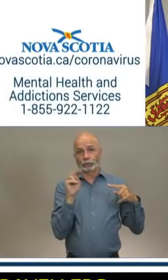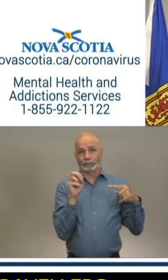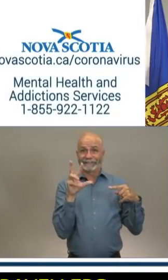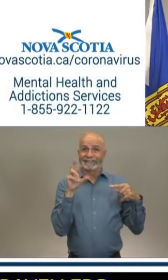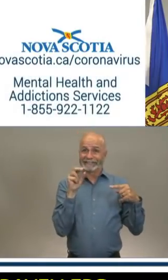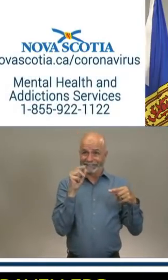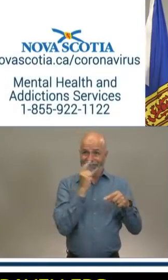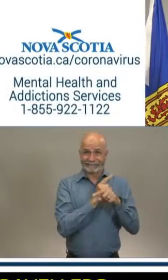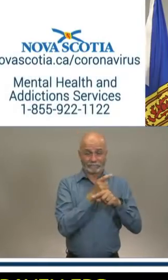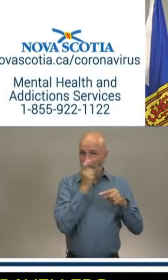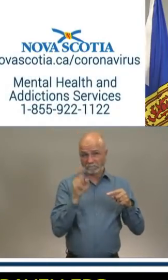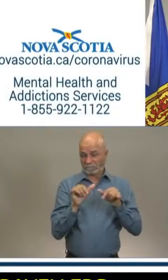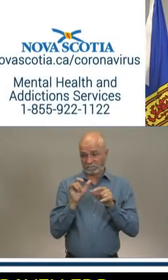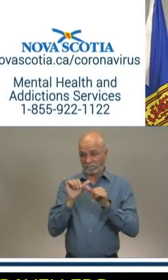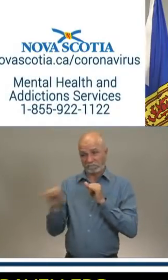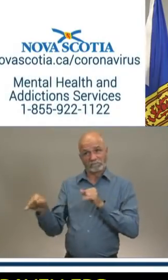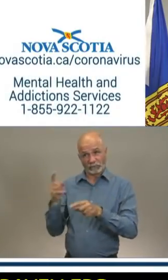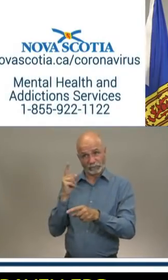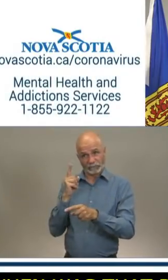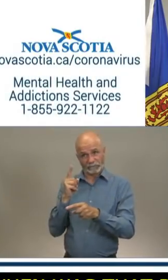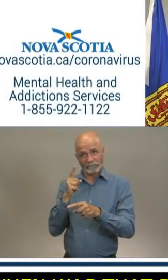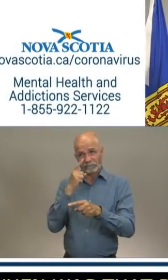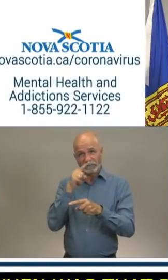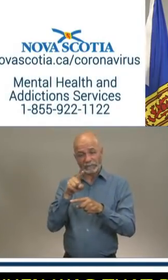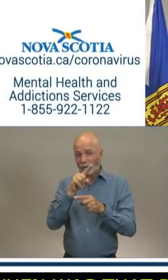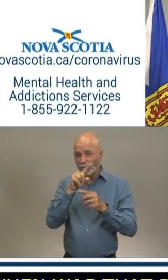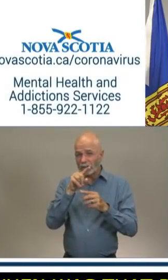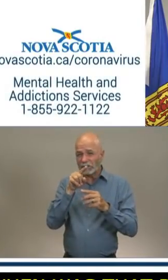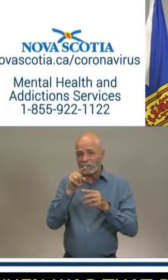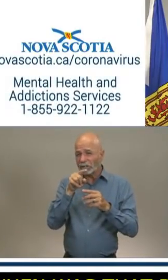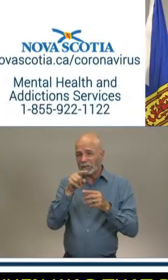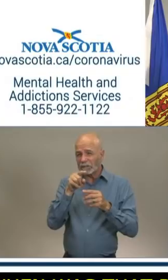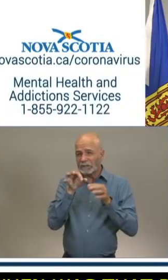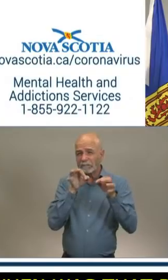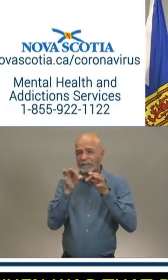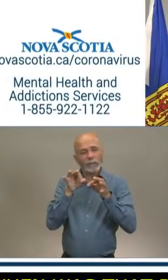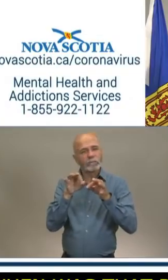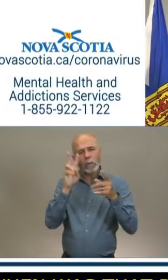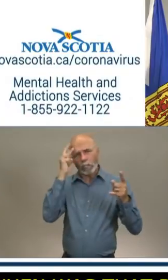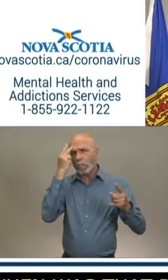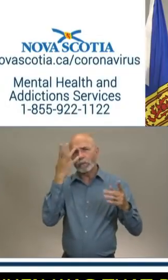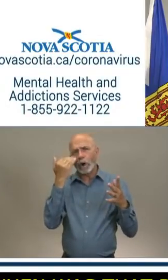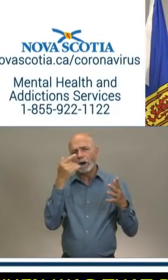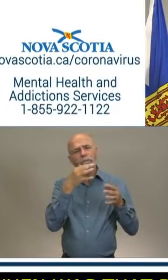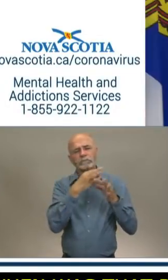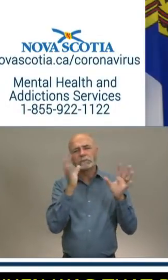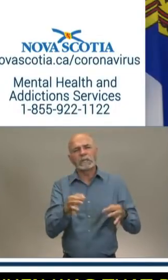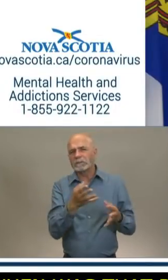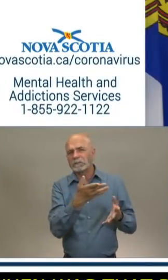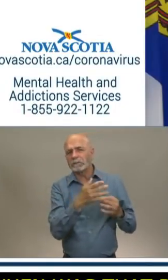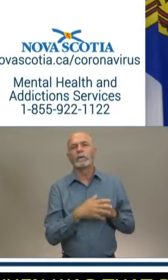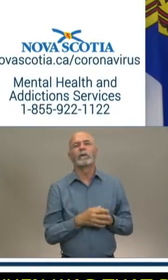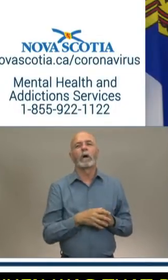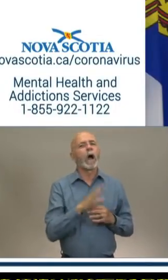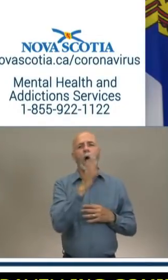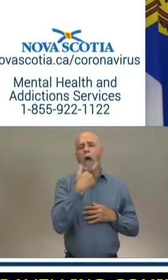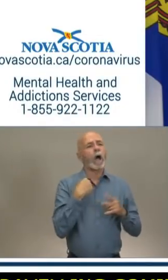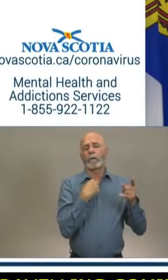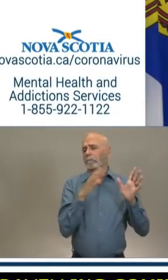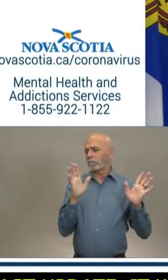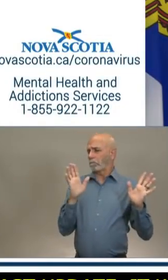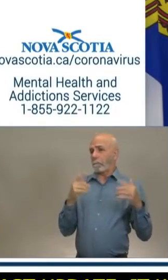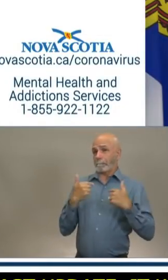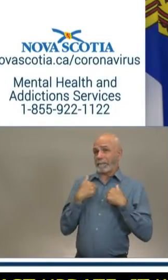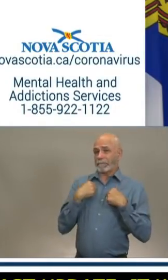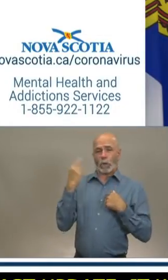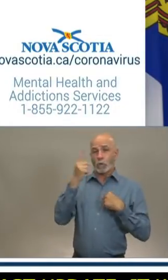was still being looked at, so I'm just wondering exactly what changed to lead to the decision today. Yeah, that was always the plan, to aim for June